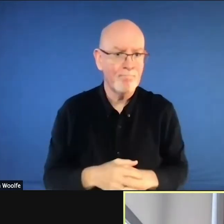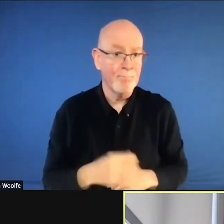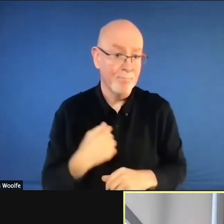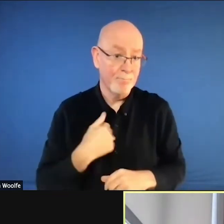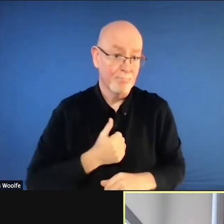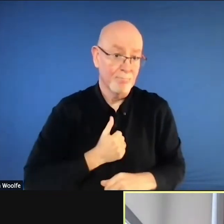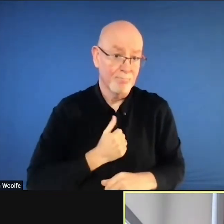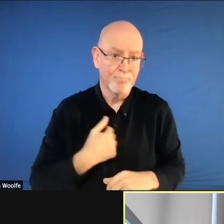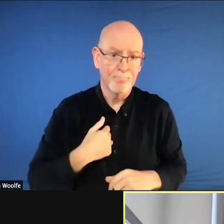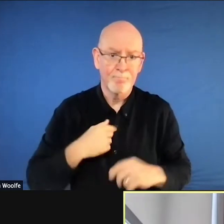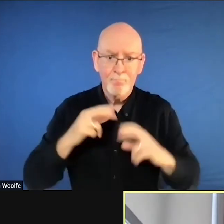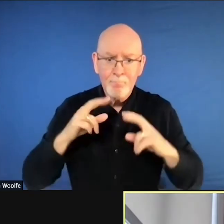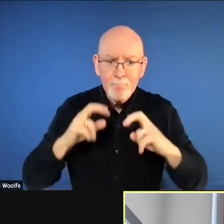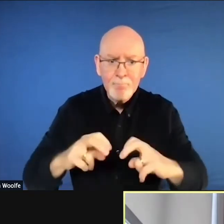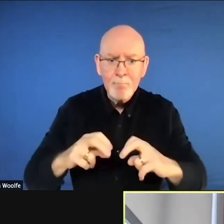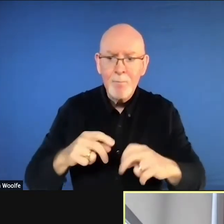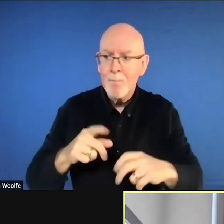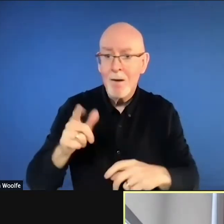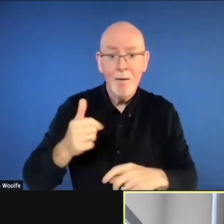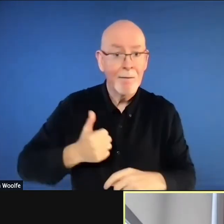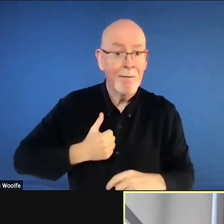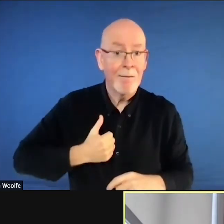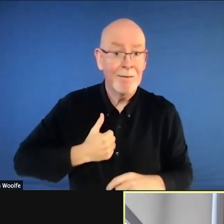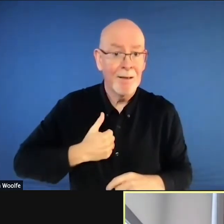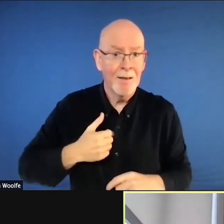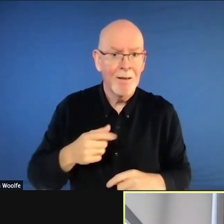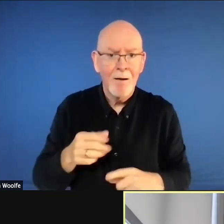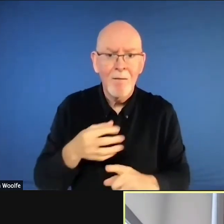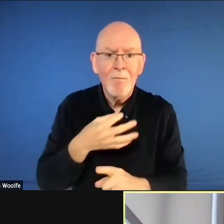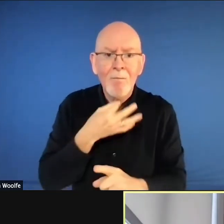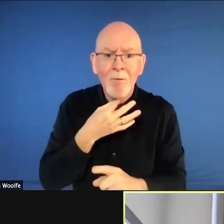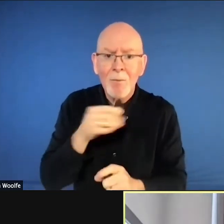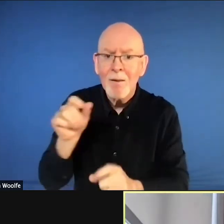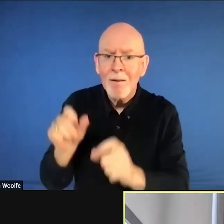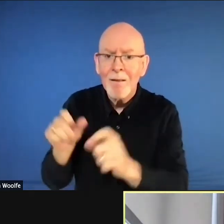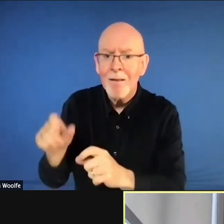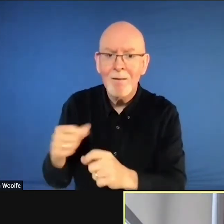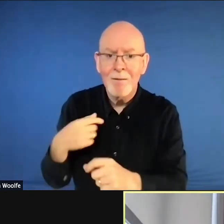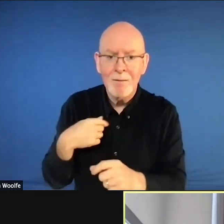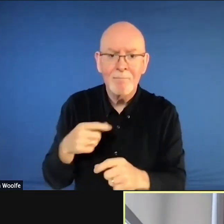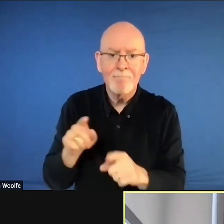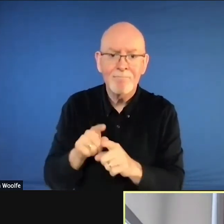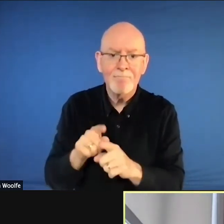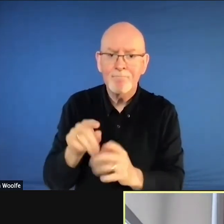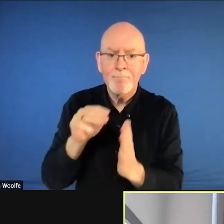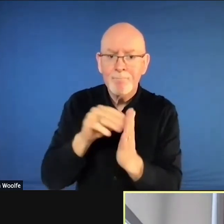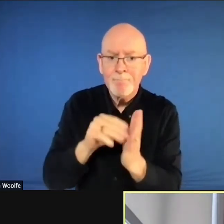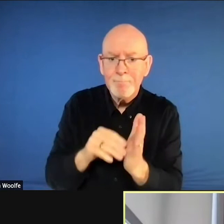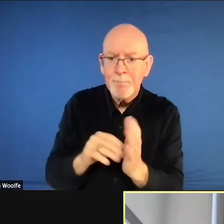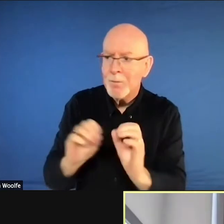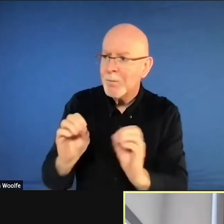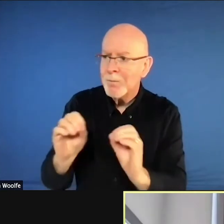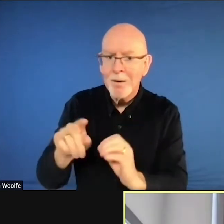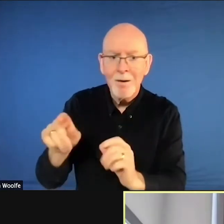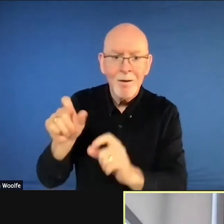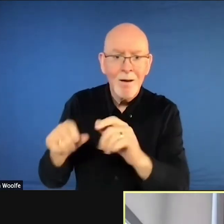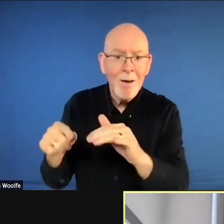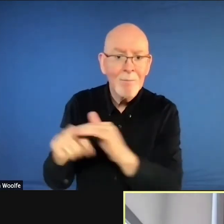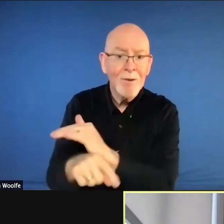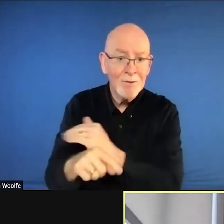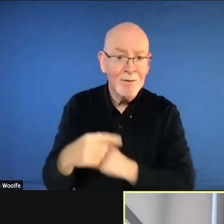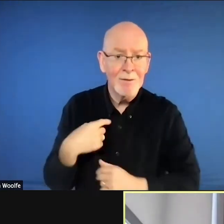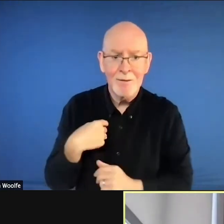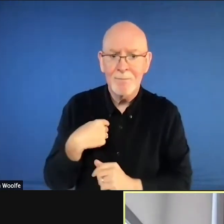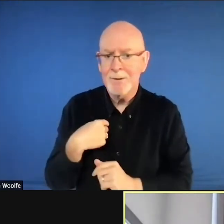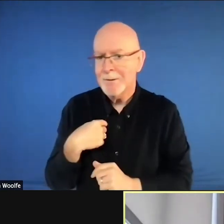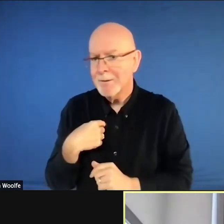and where ethics approval is not required for primary research. That said, I think our work is not